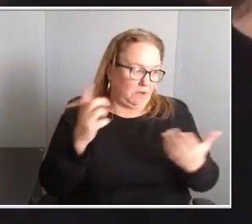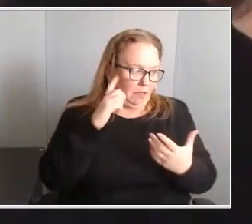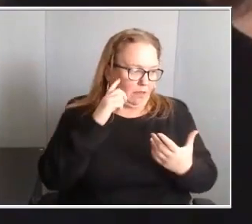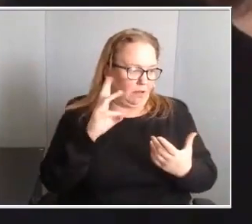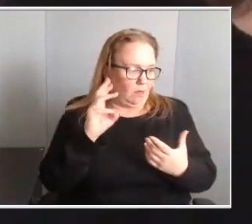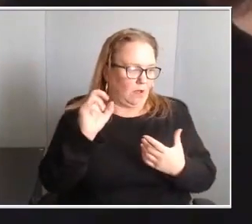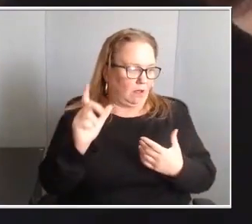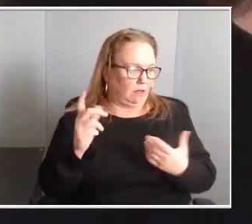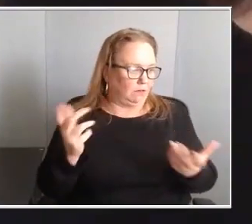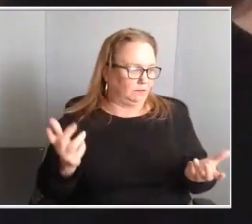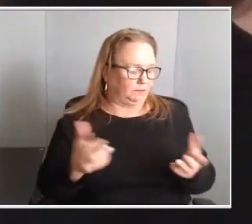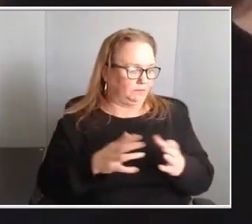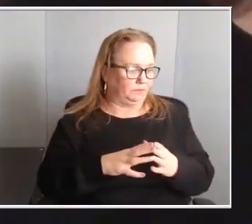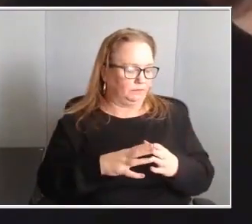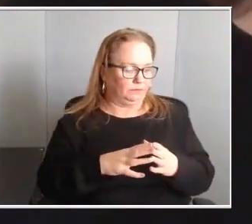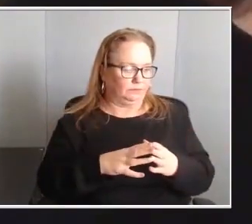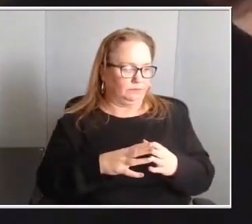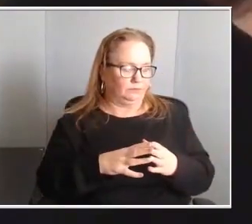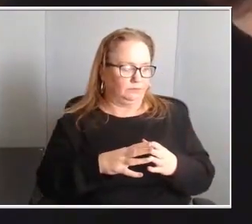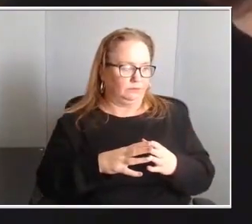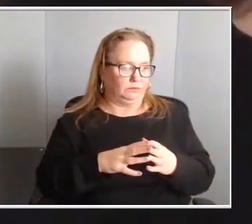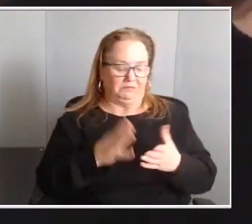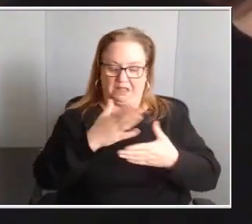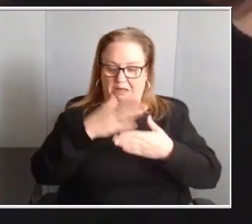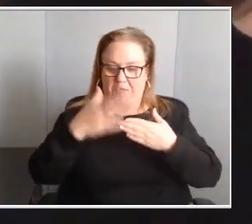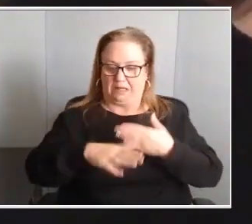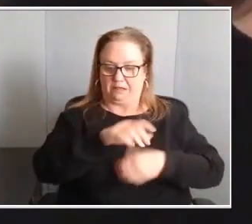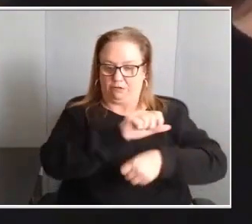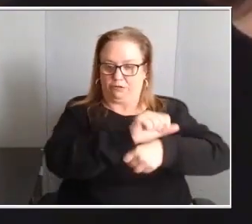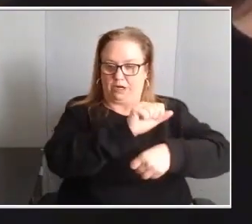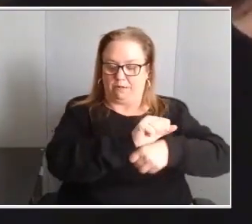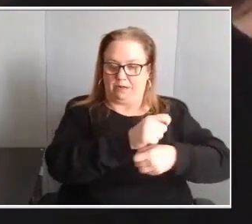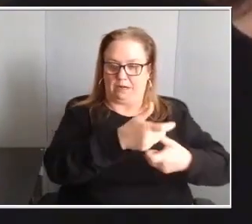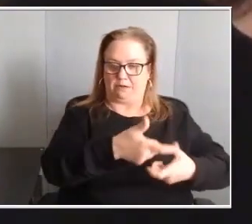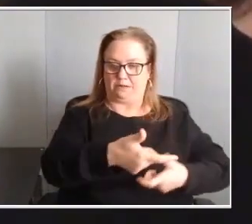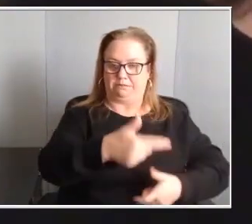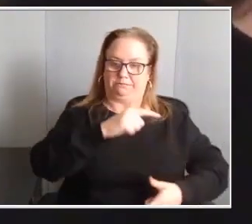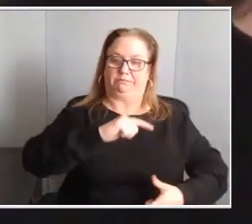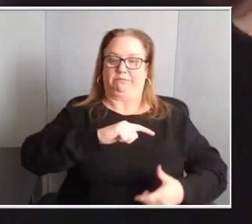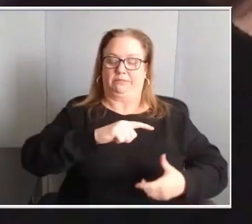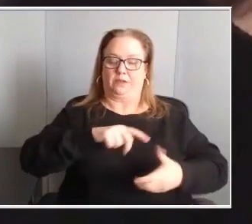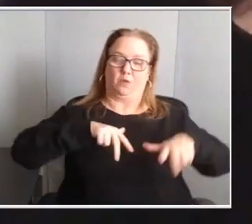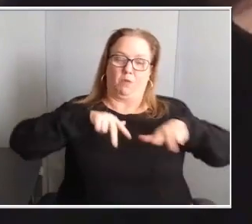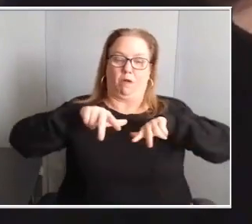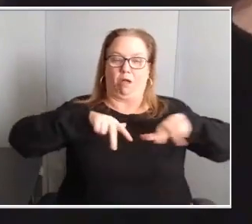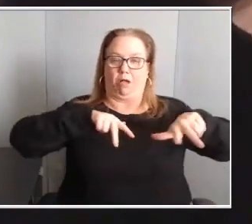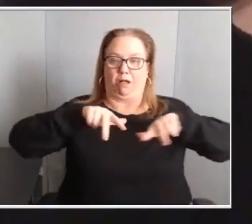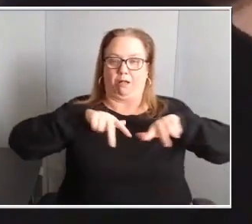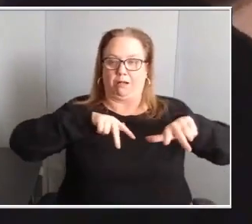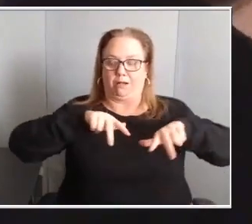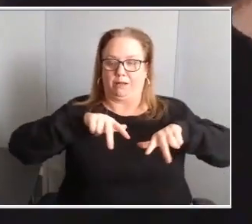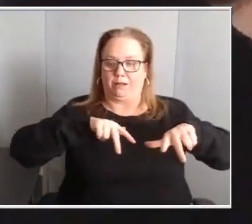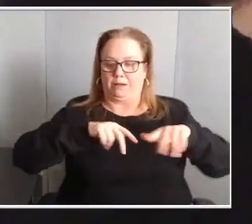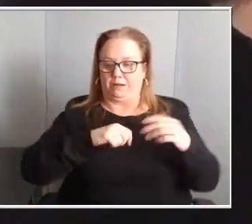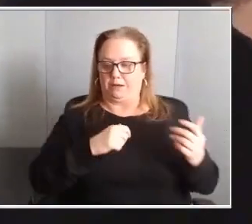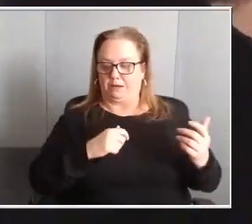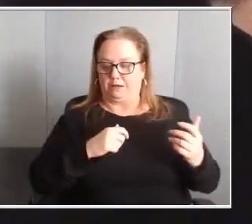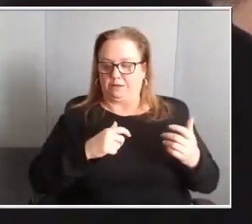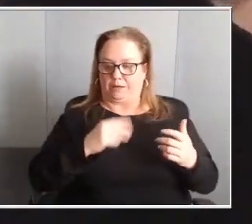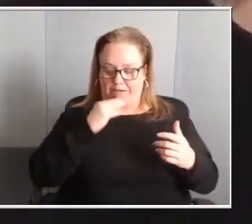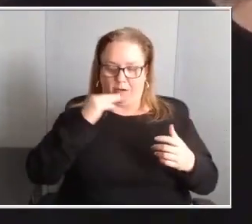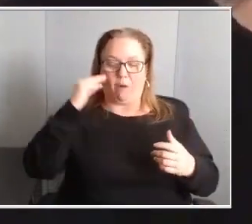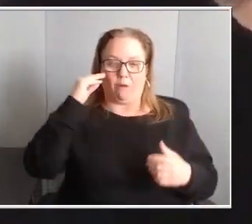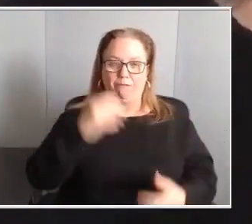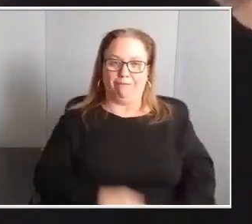well, they completed their task and now it's time to get up and start walking so I could get